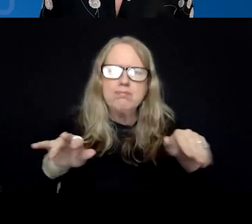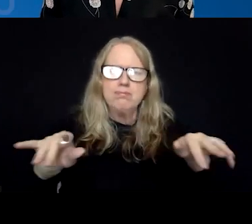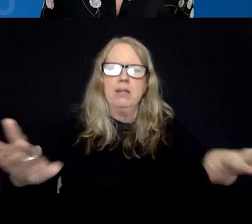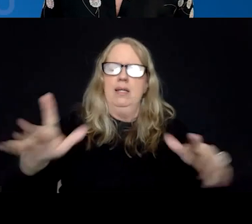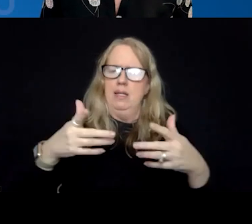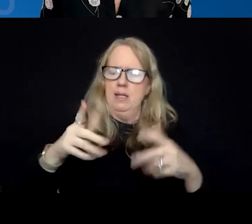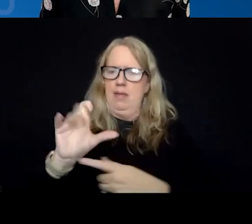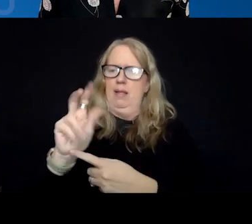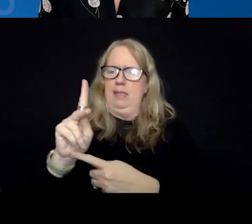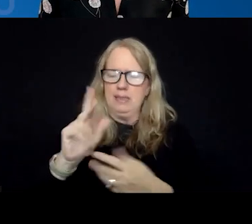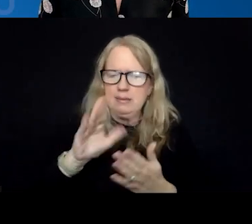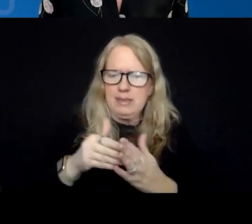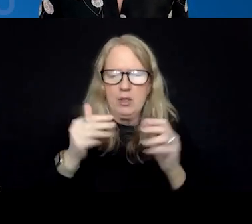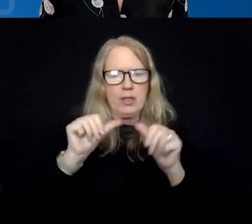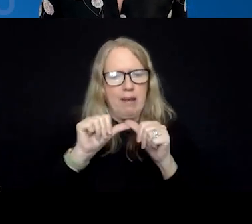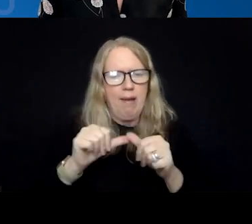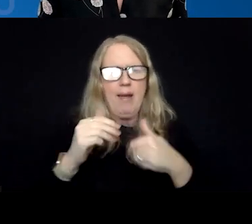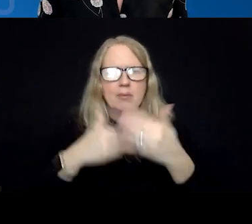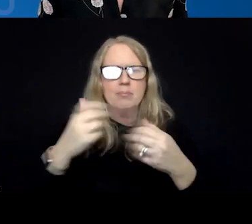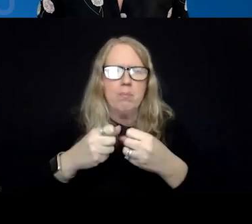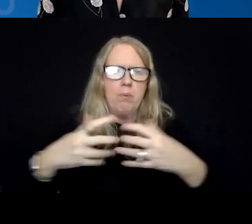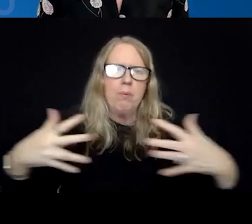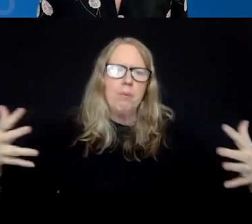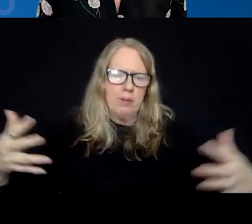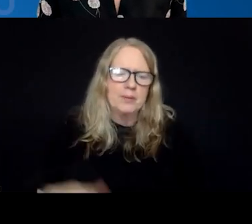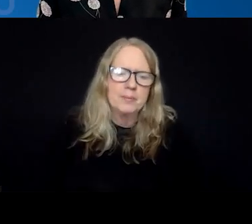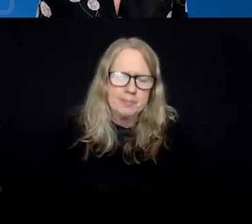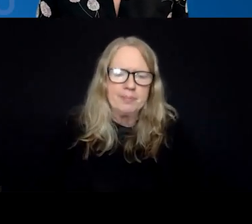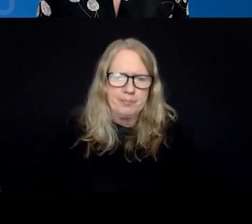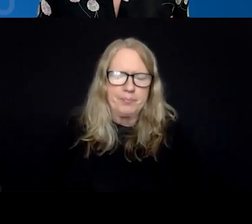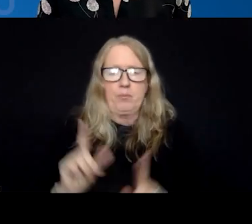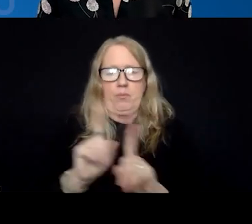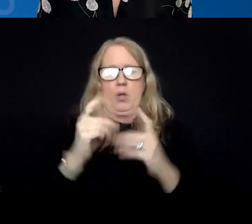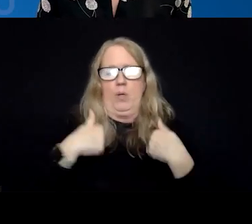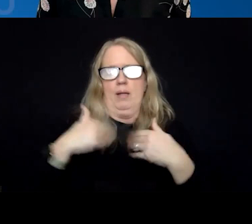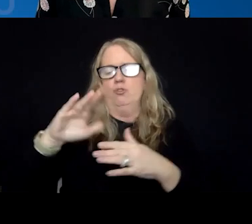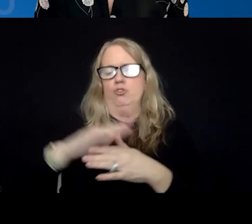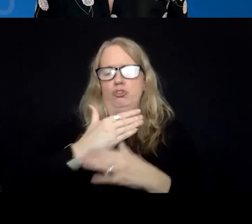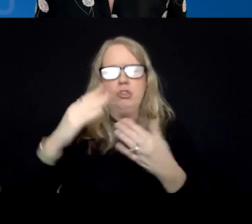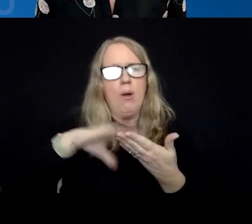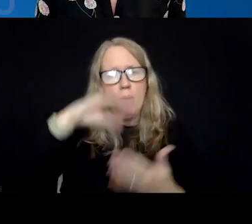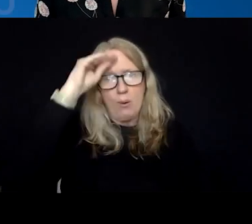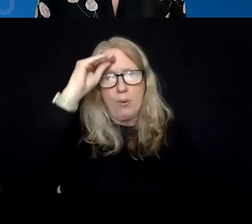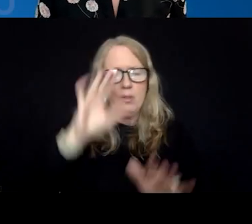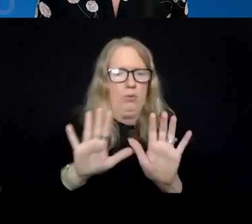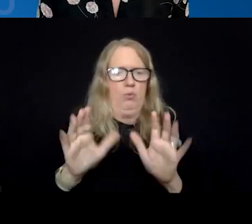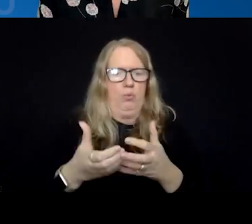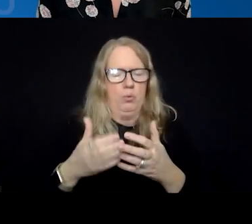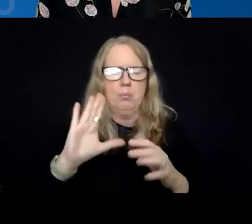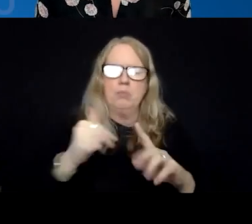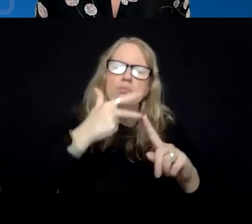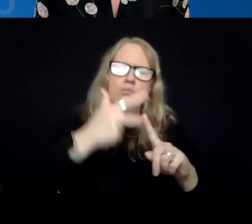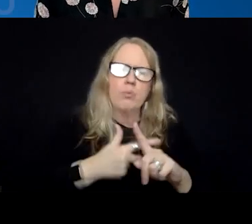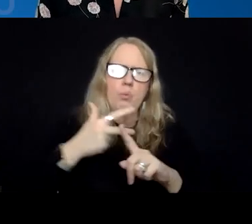Link Center can facilitate over time. We also have shared learning groups, and these are quarterly